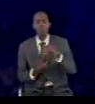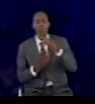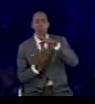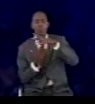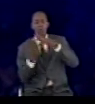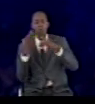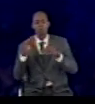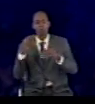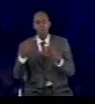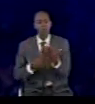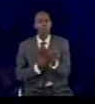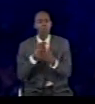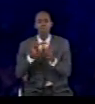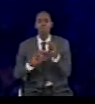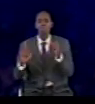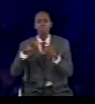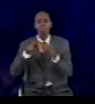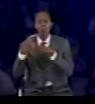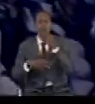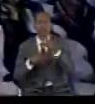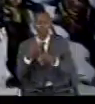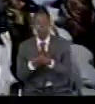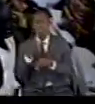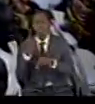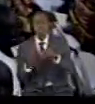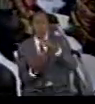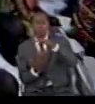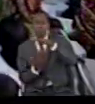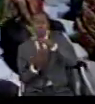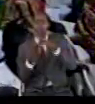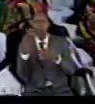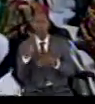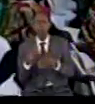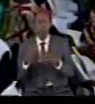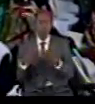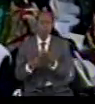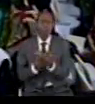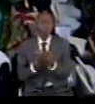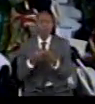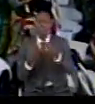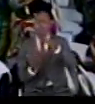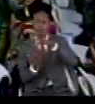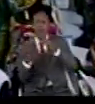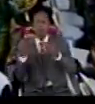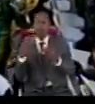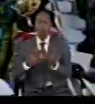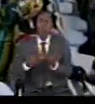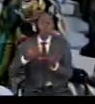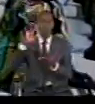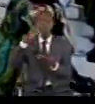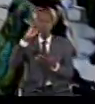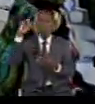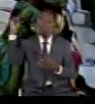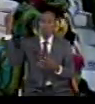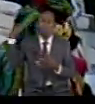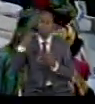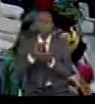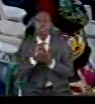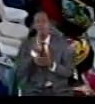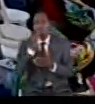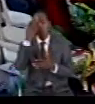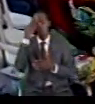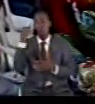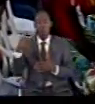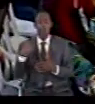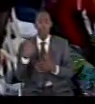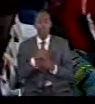world the flame of the gospel the flame of glory and the flame of grace that's why we're going to pray